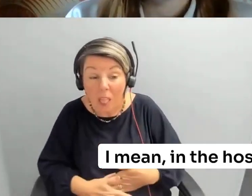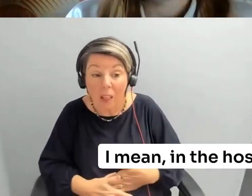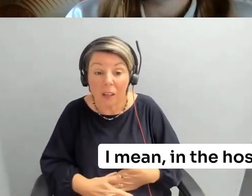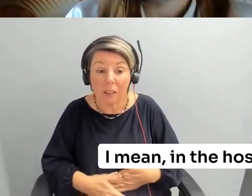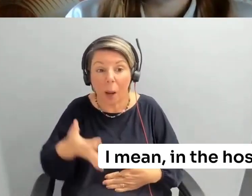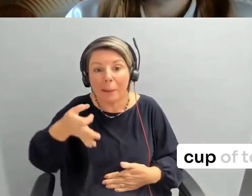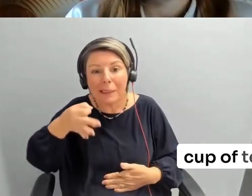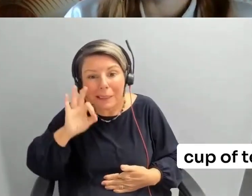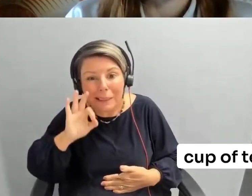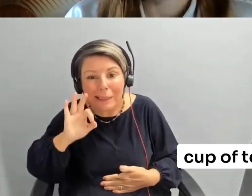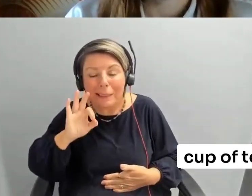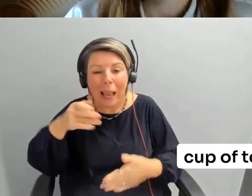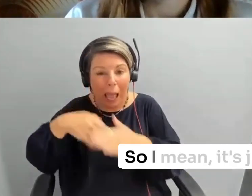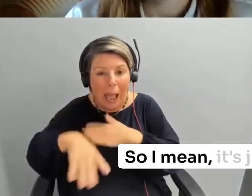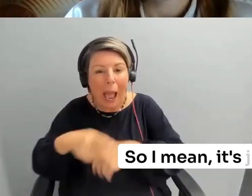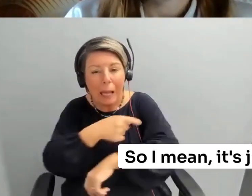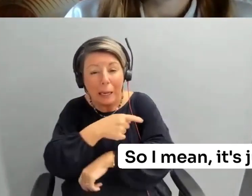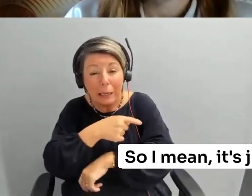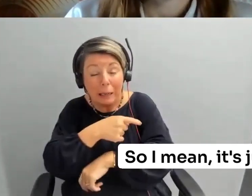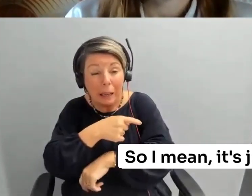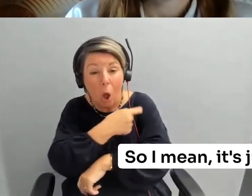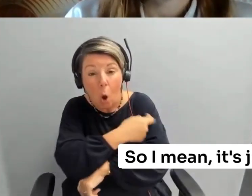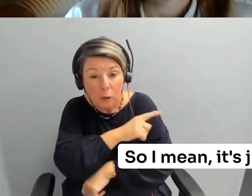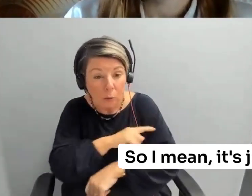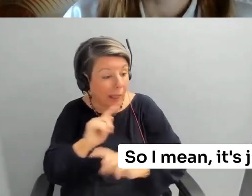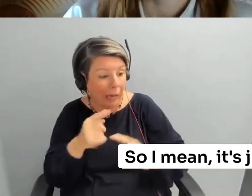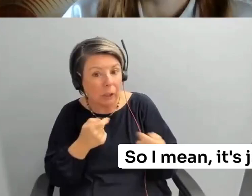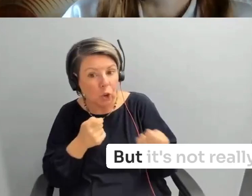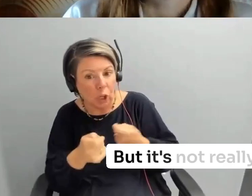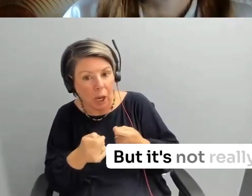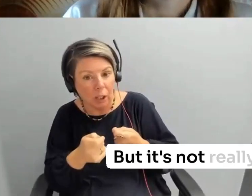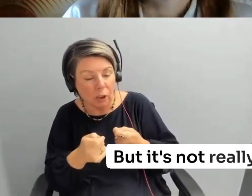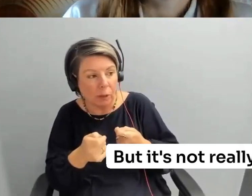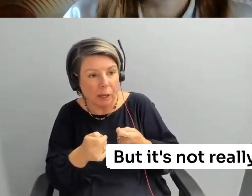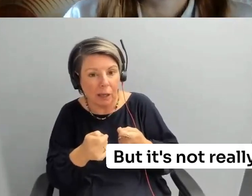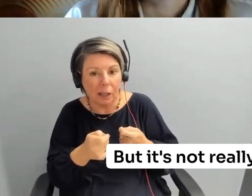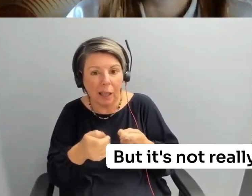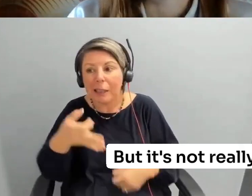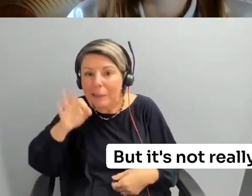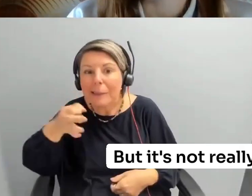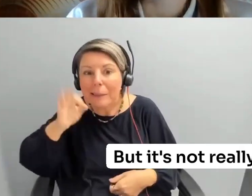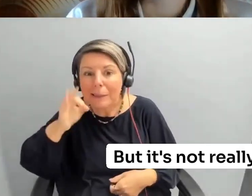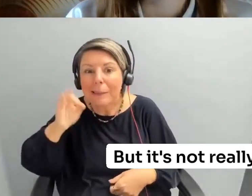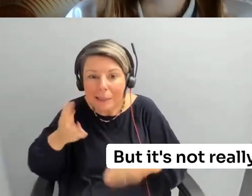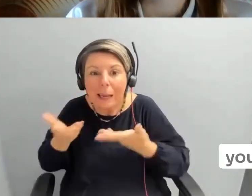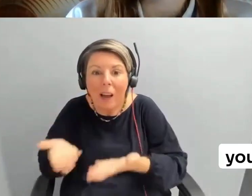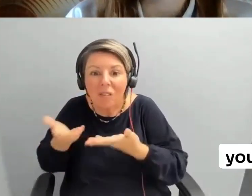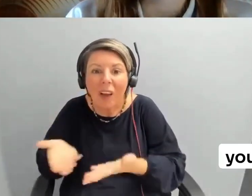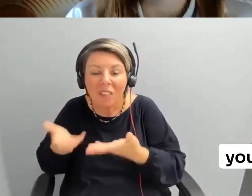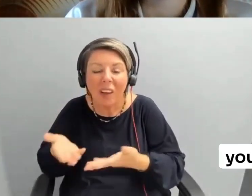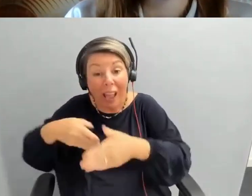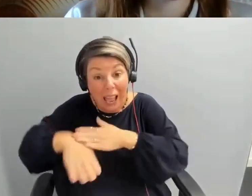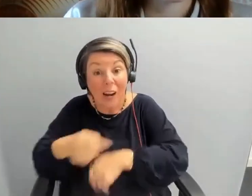hospital, you get offered a cup of tea every hour. So, I mean, it's just, I can't change it. But it's not really it's not ideal for your